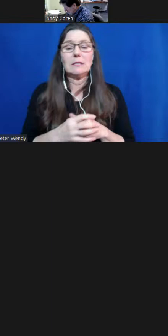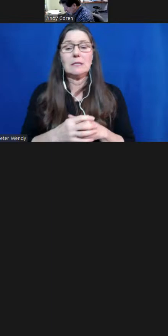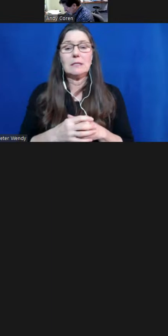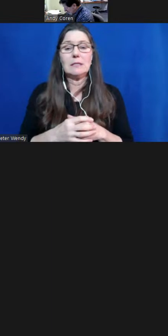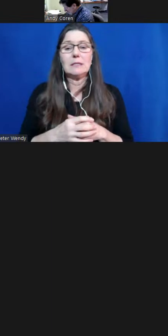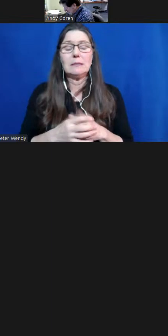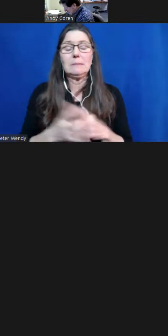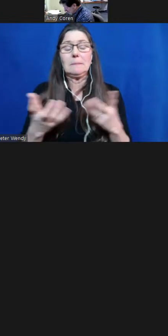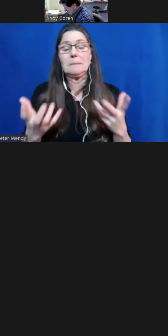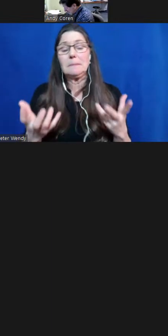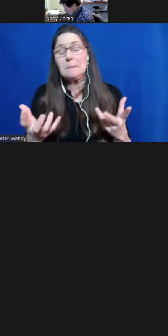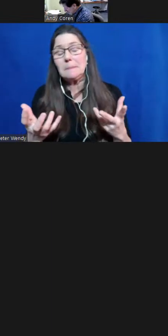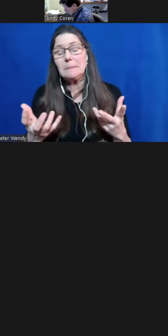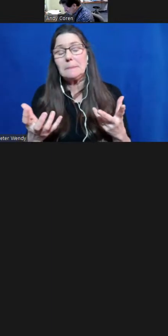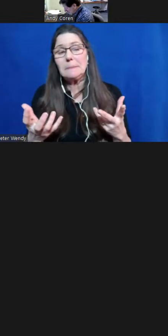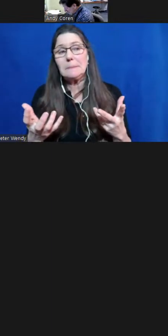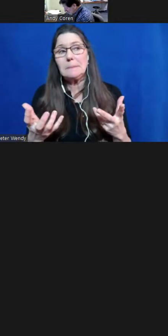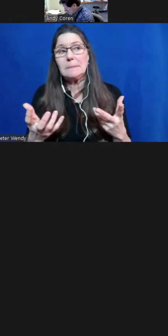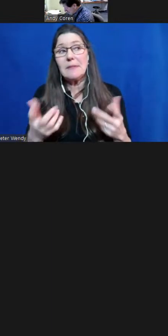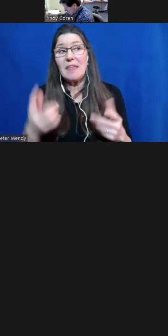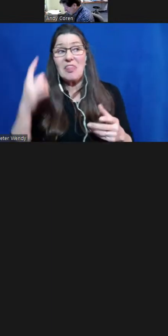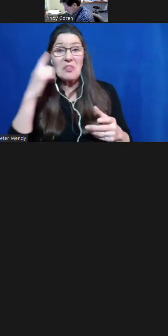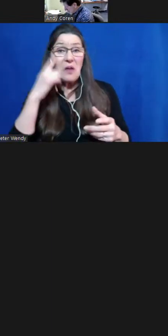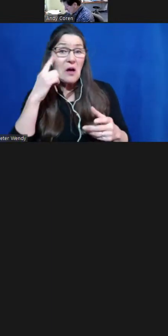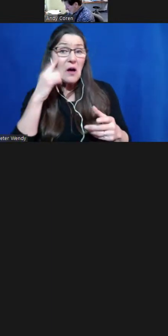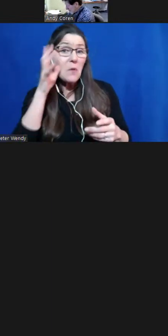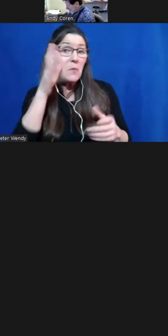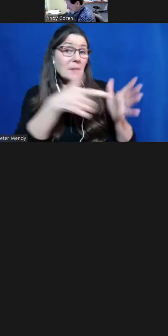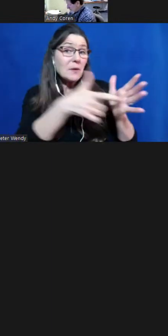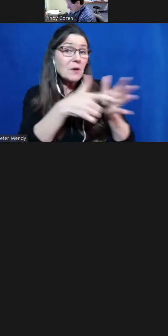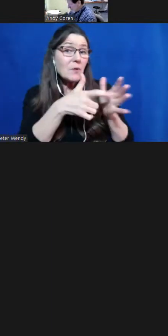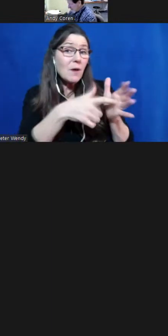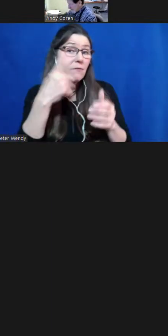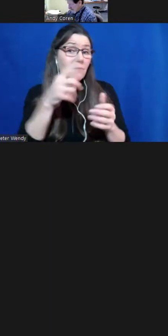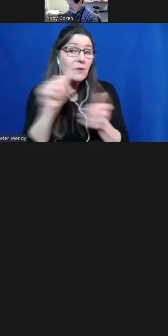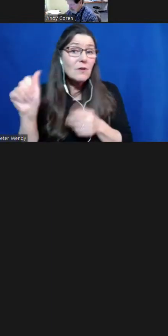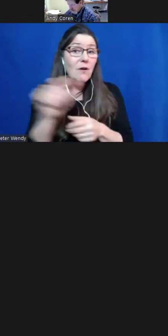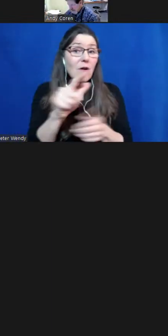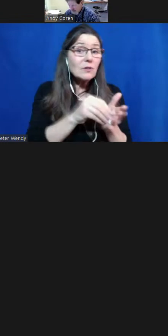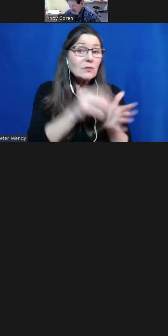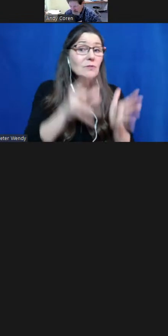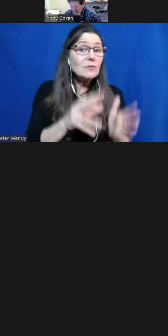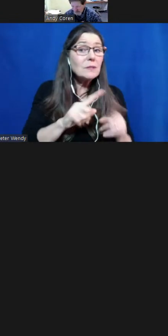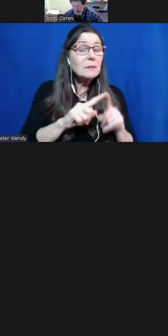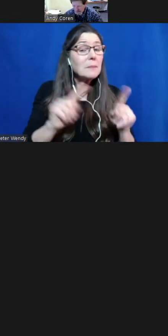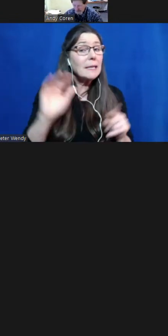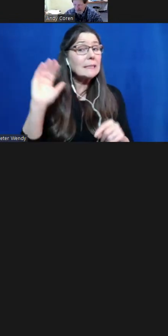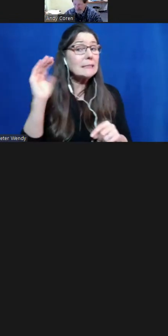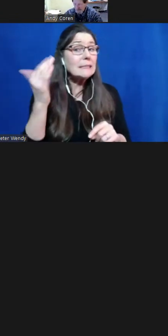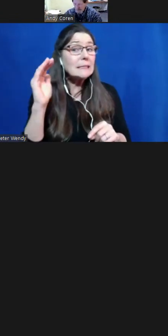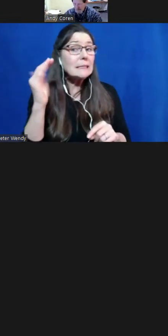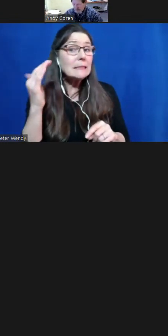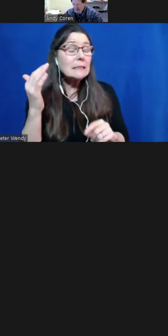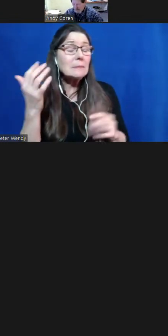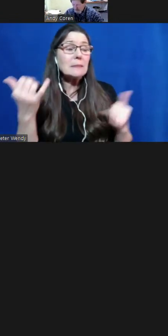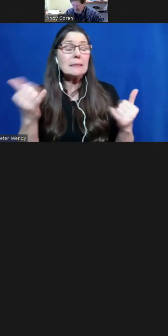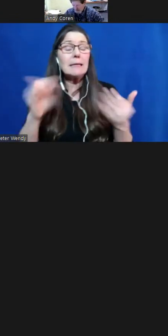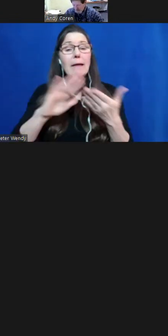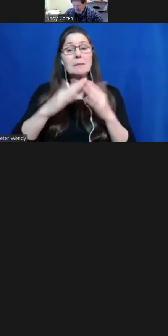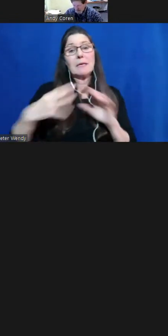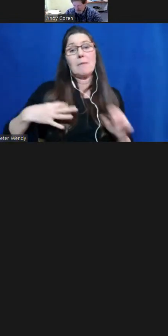Supposedly it was going to be required for all students, but apparently they've made it